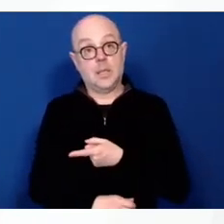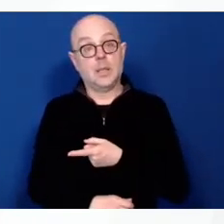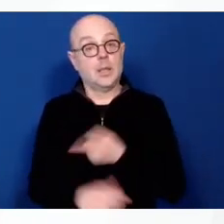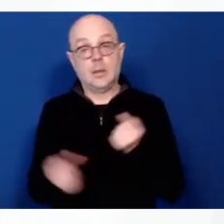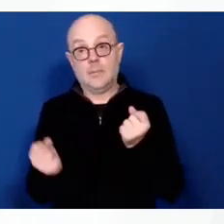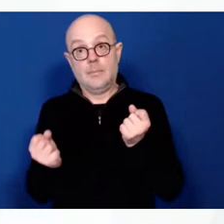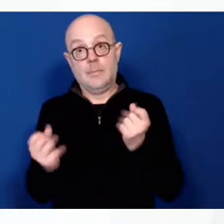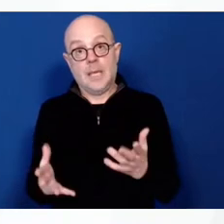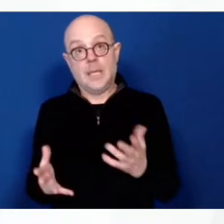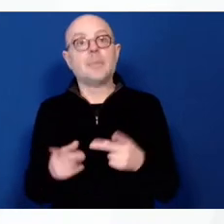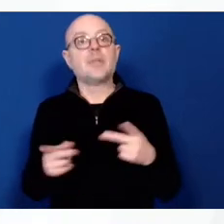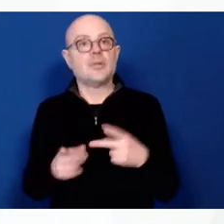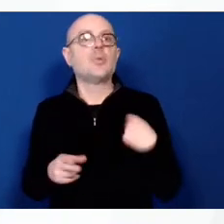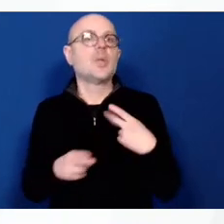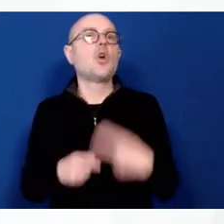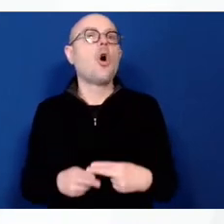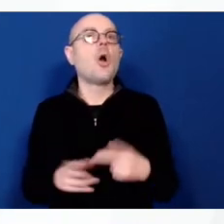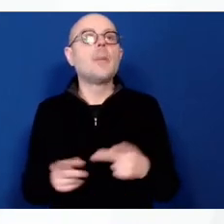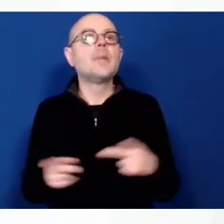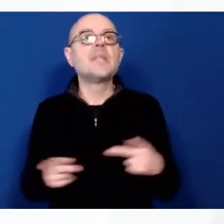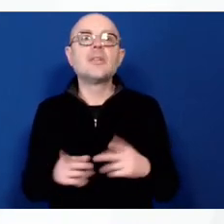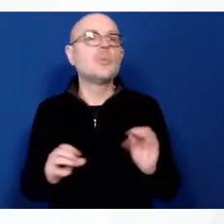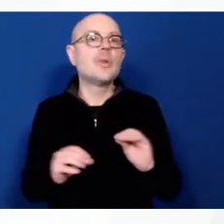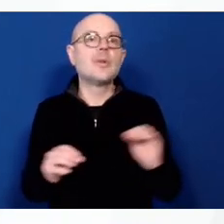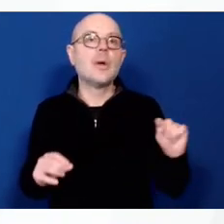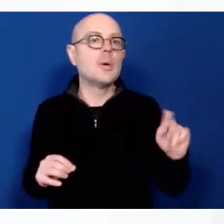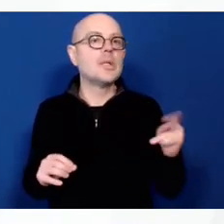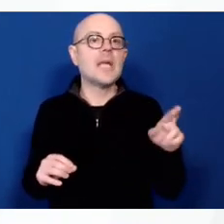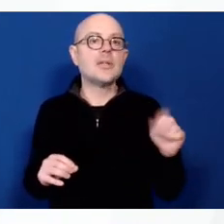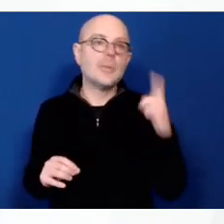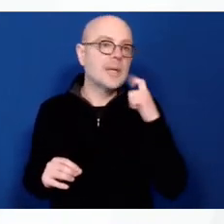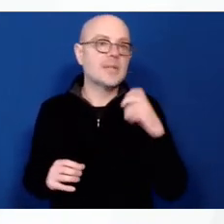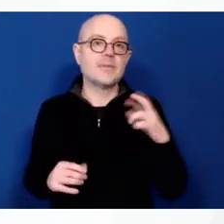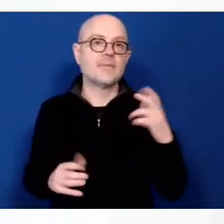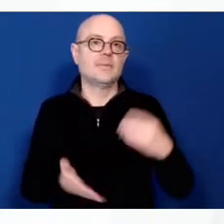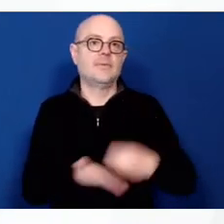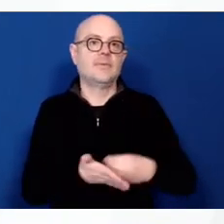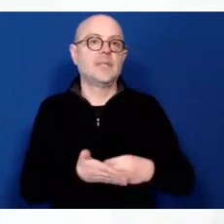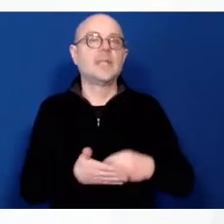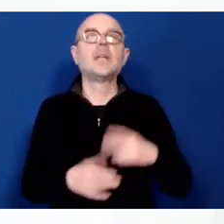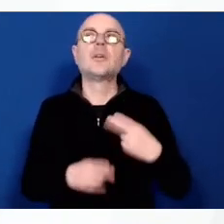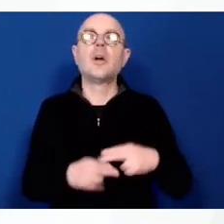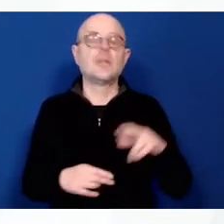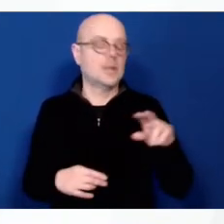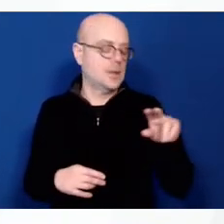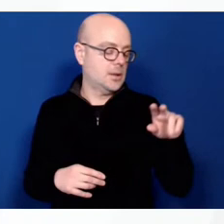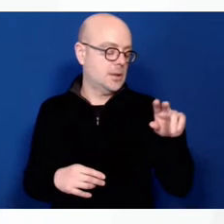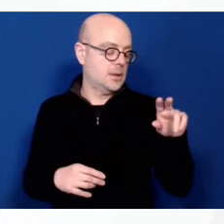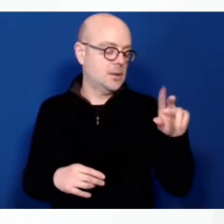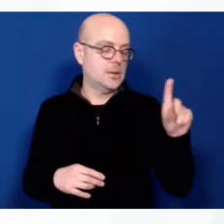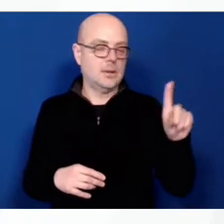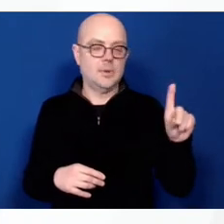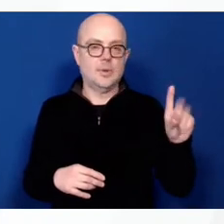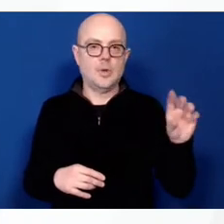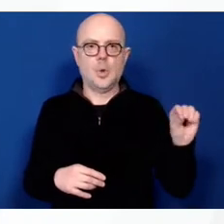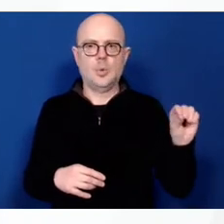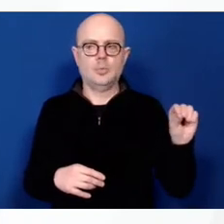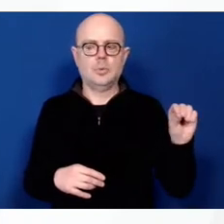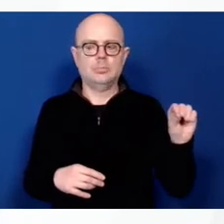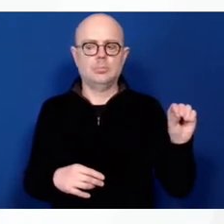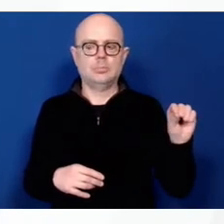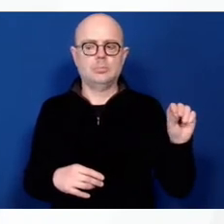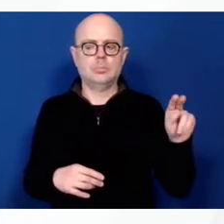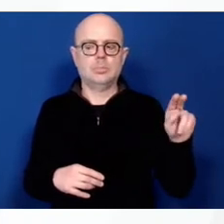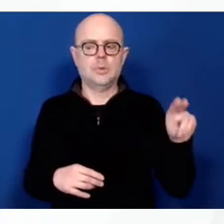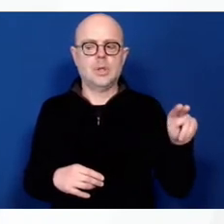that are what we call positions without tenure by reason of funding, otherwise known as WOT, and also clinical tracks that are